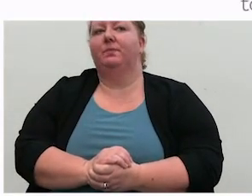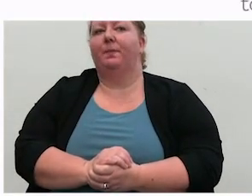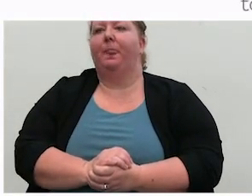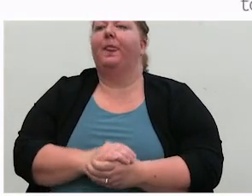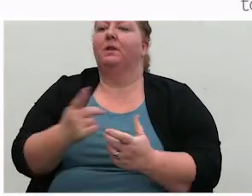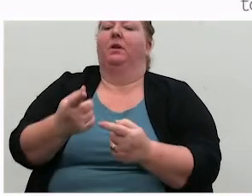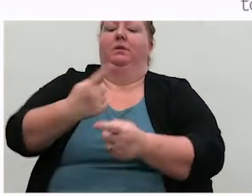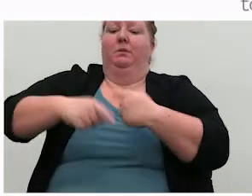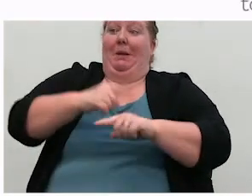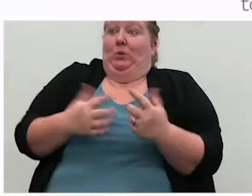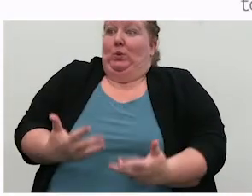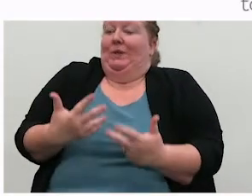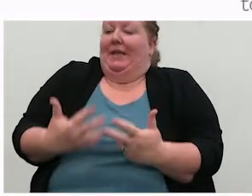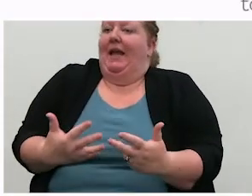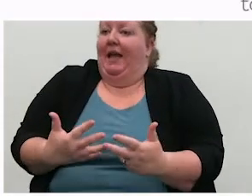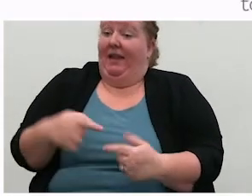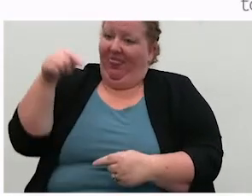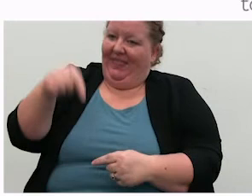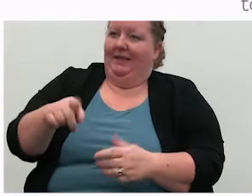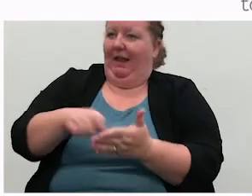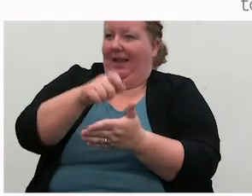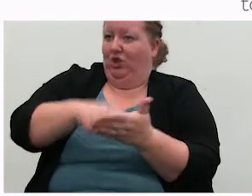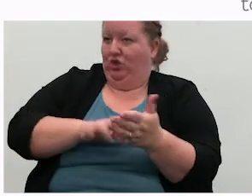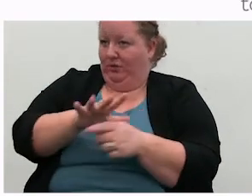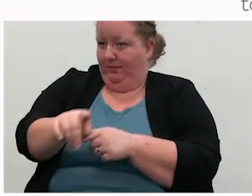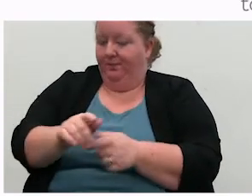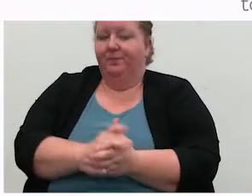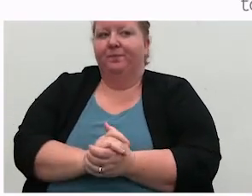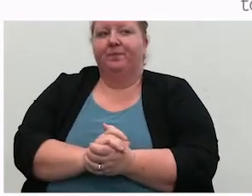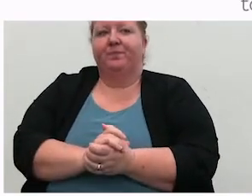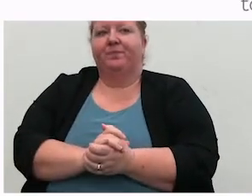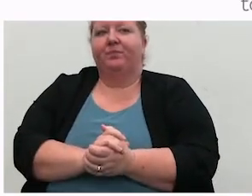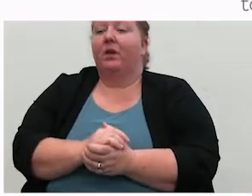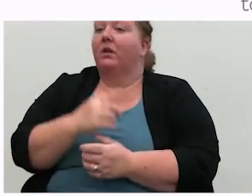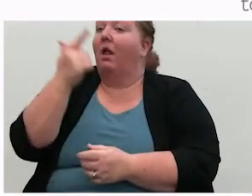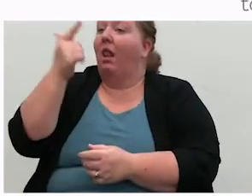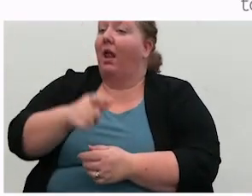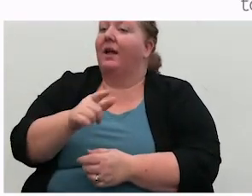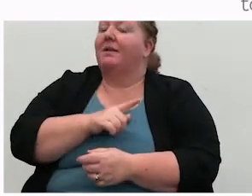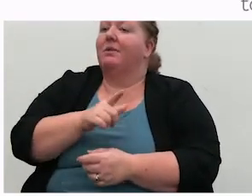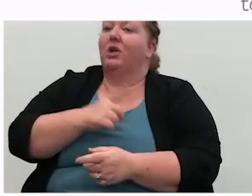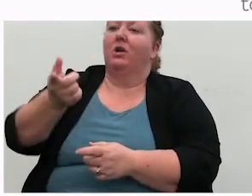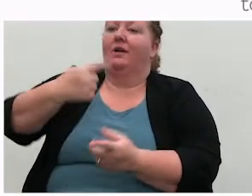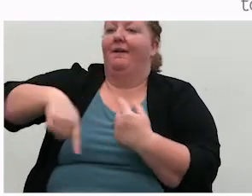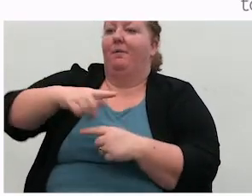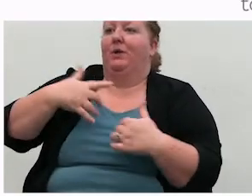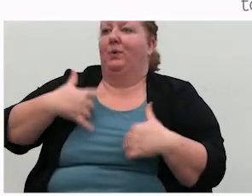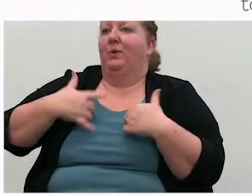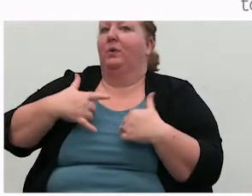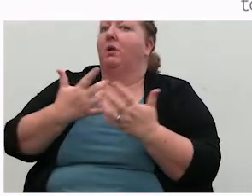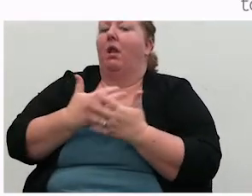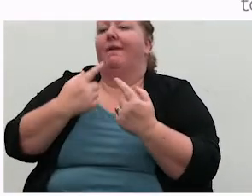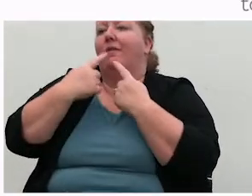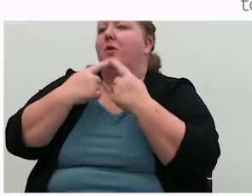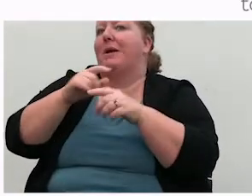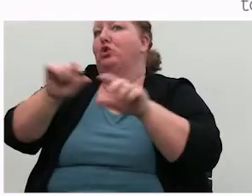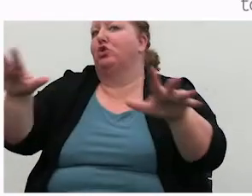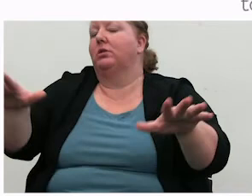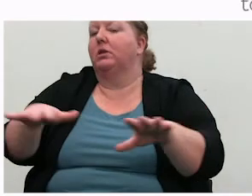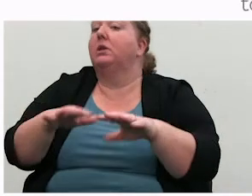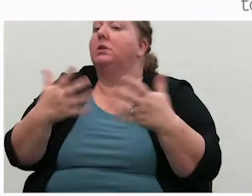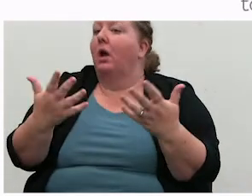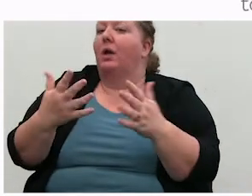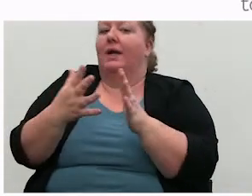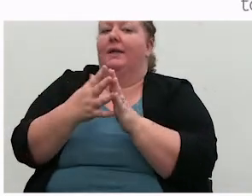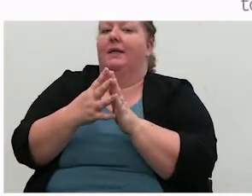Bring this back to today and this election, and luckily, because everybody's got interest in this, there's now a lot of information out there. So, for